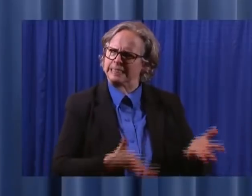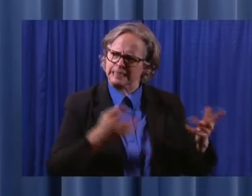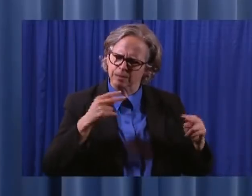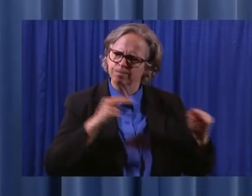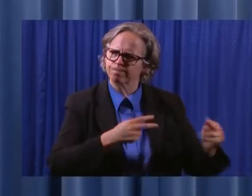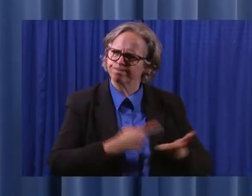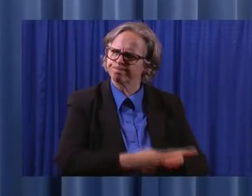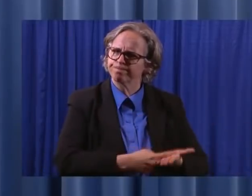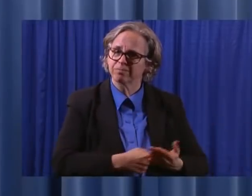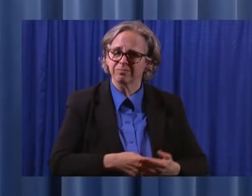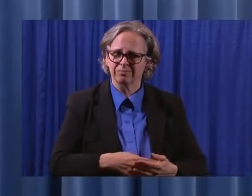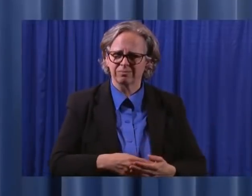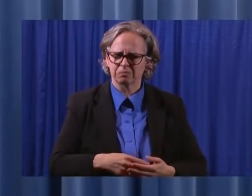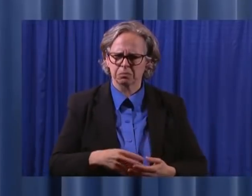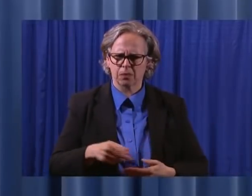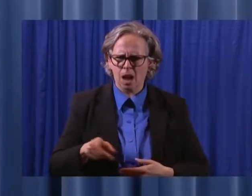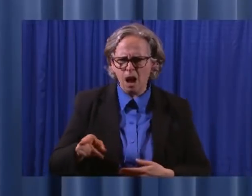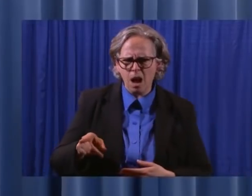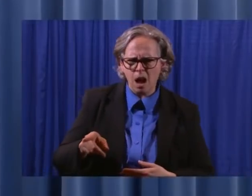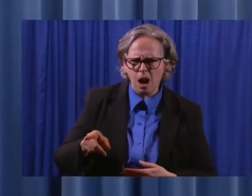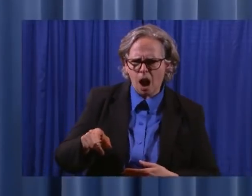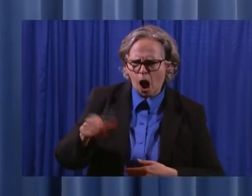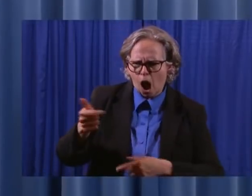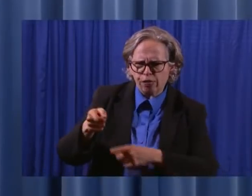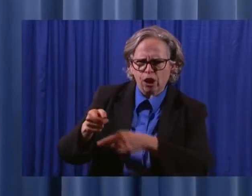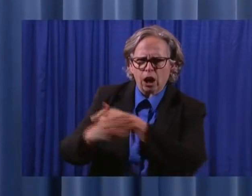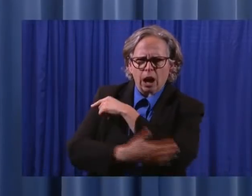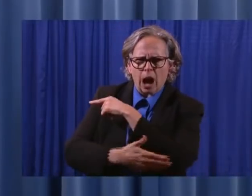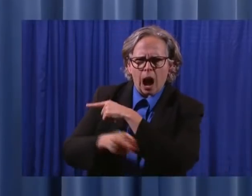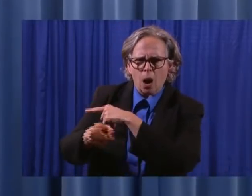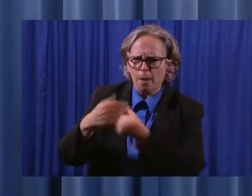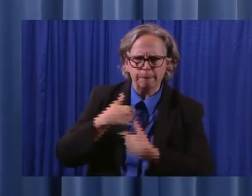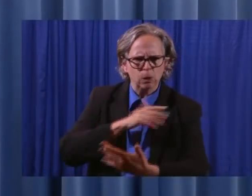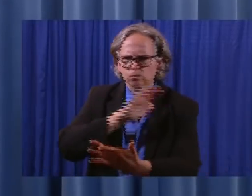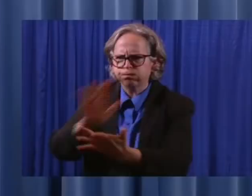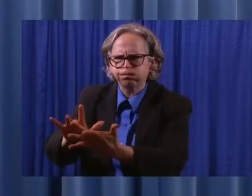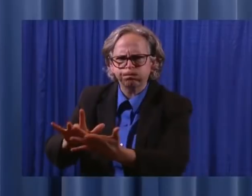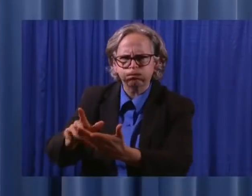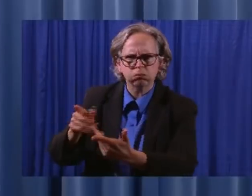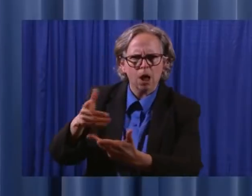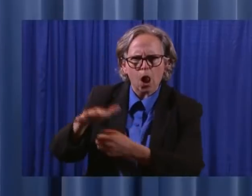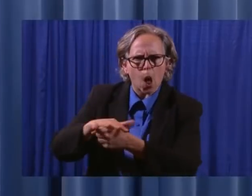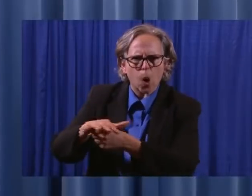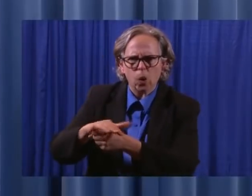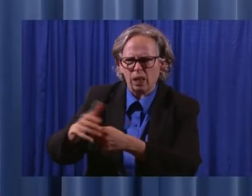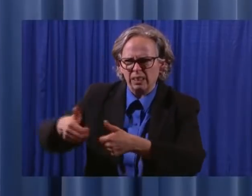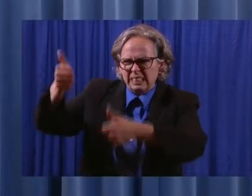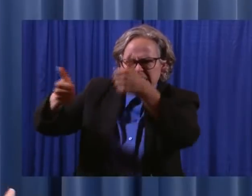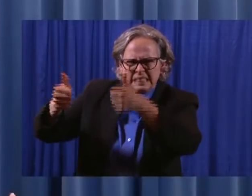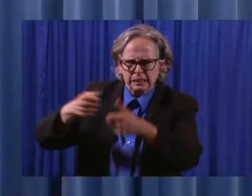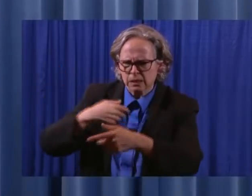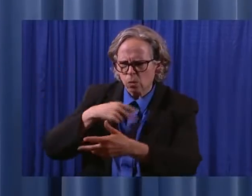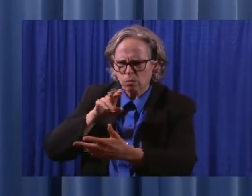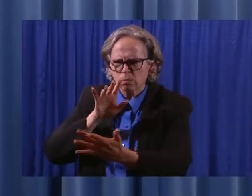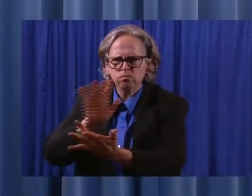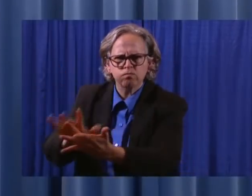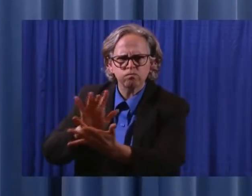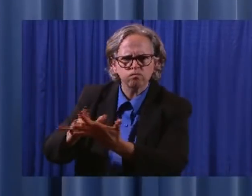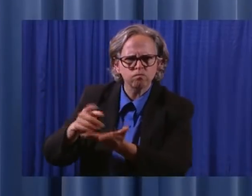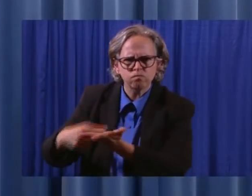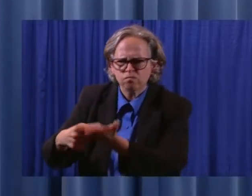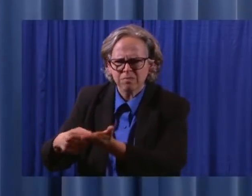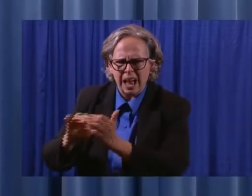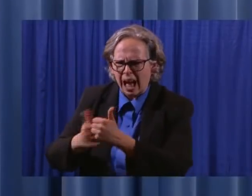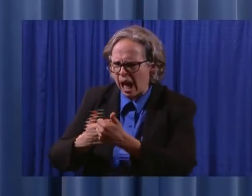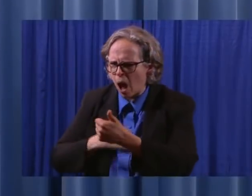potential problem areas. We're going to work with the local officials and in conjunction with them make decisions about what else